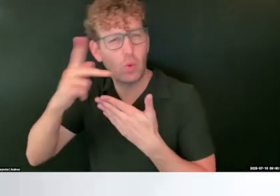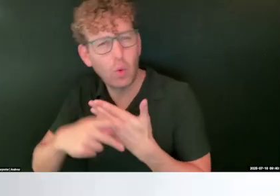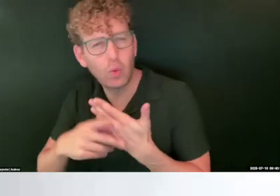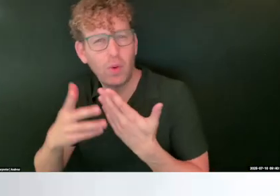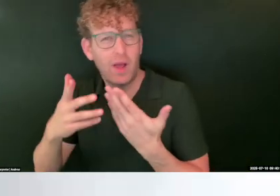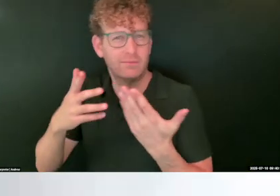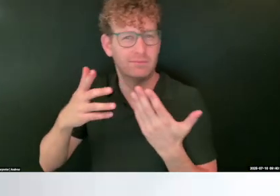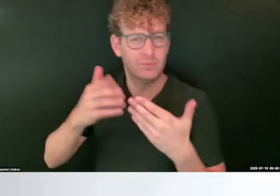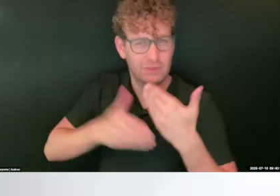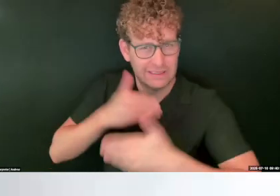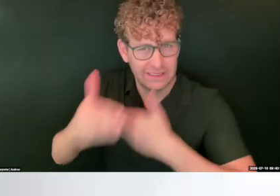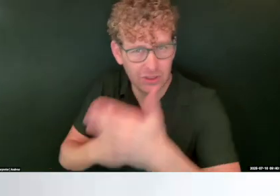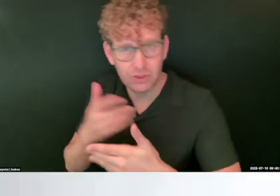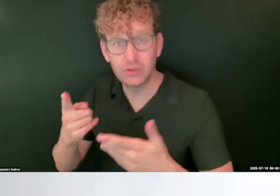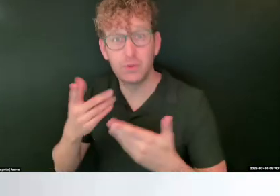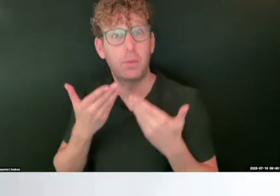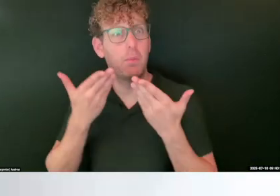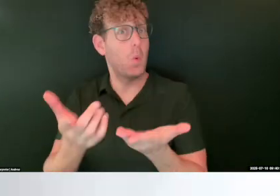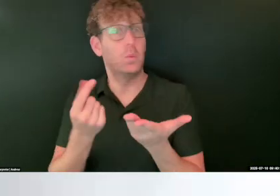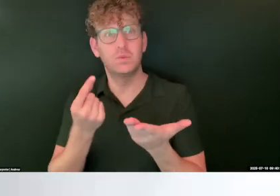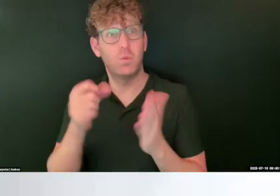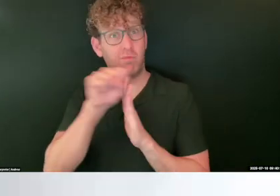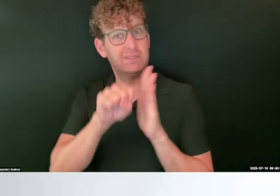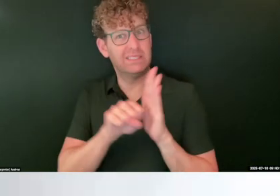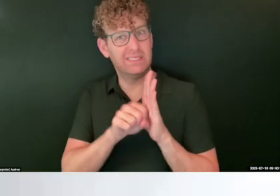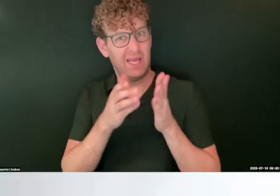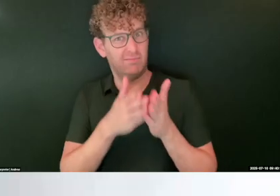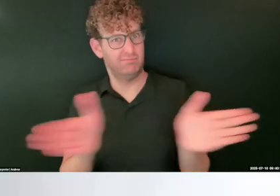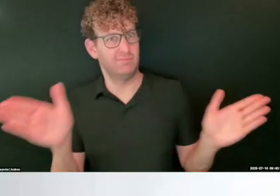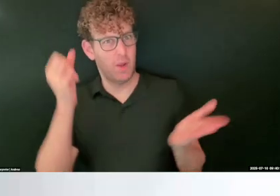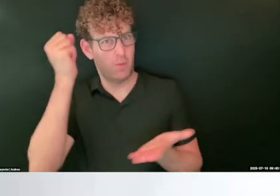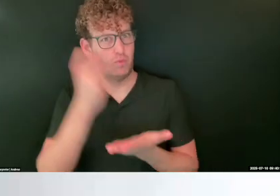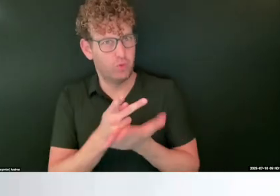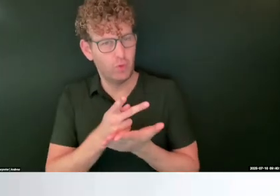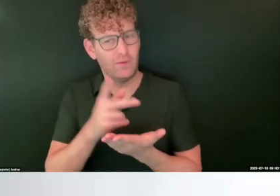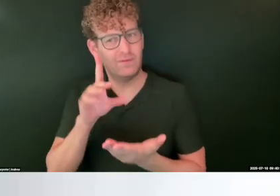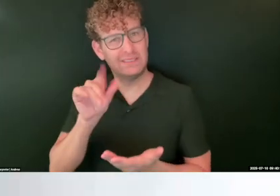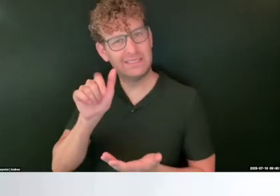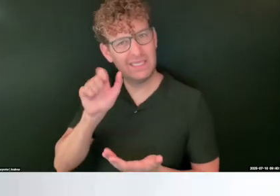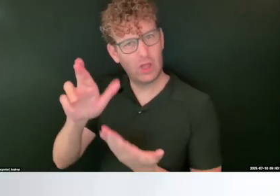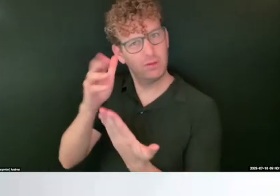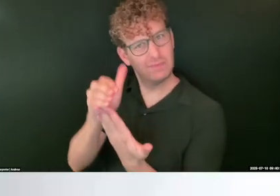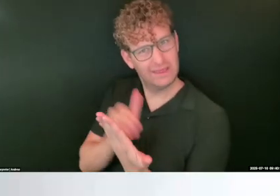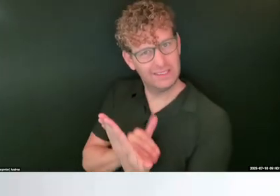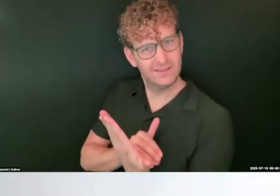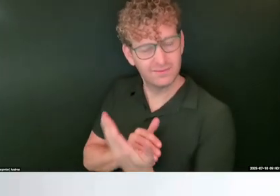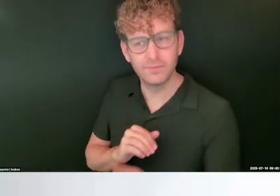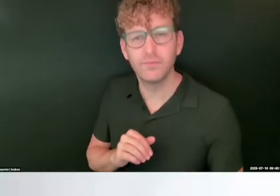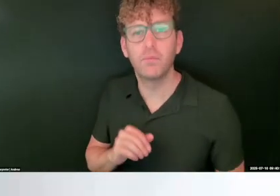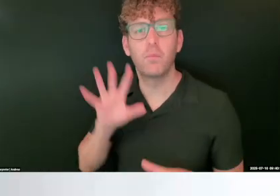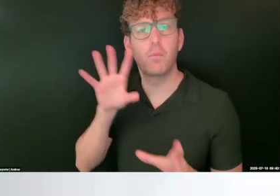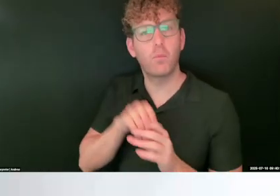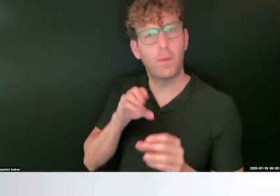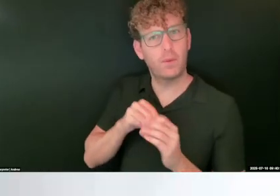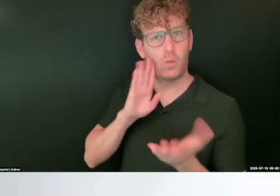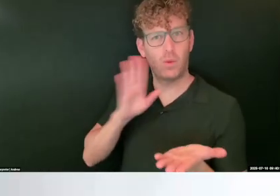We also believe that participants would benefit from clear definitions surrounding how program closure happens. Currently,